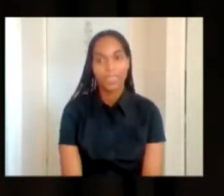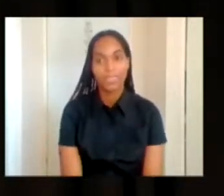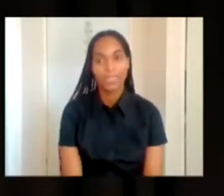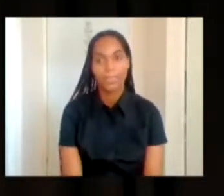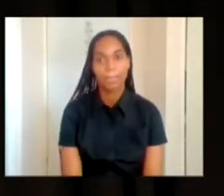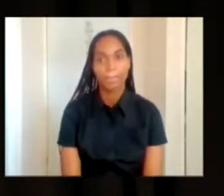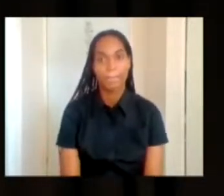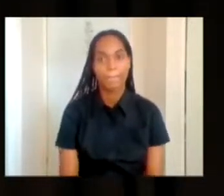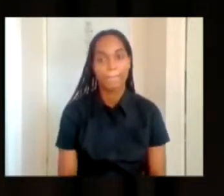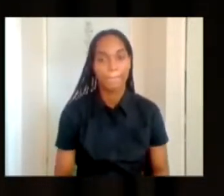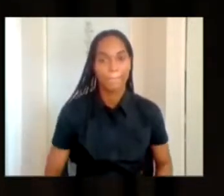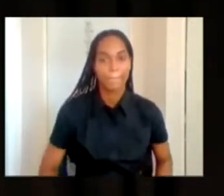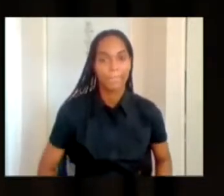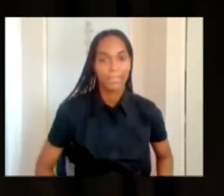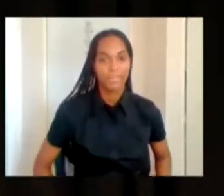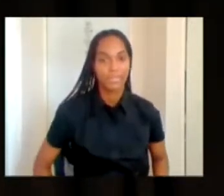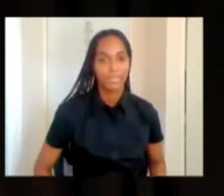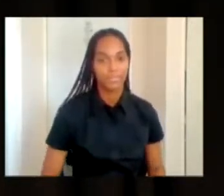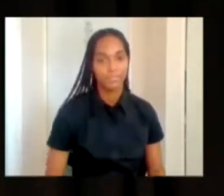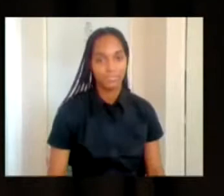Young.